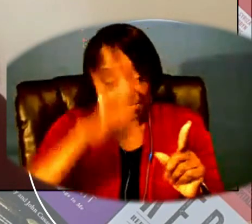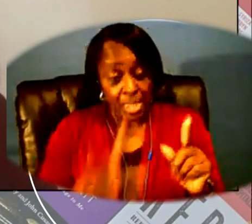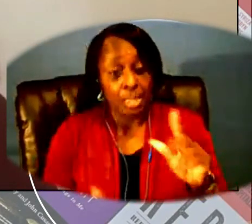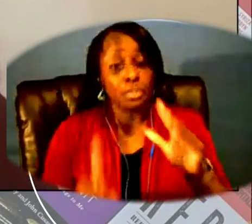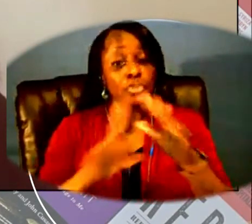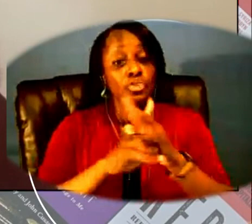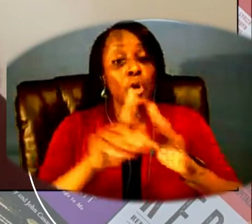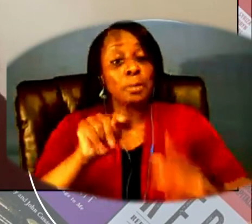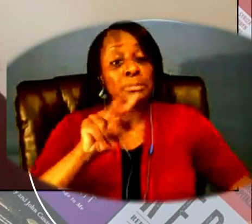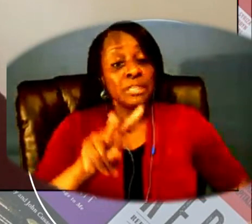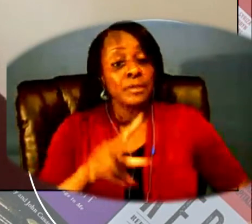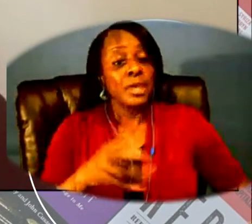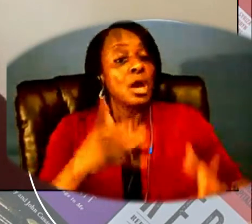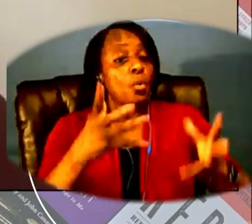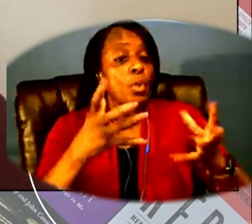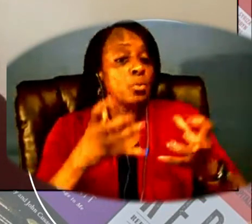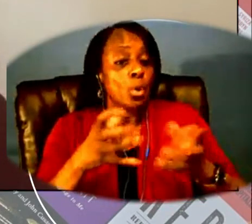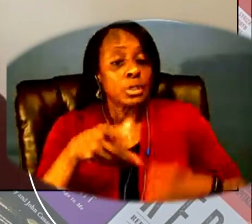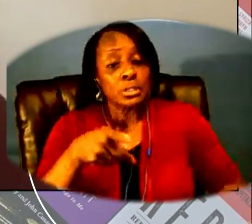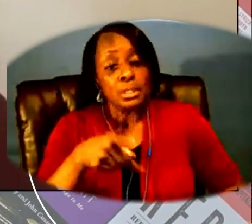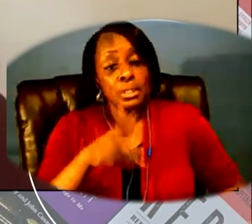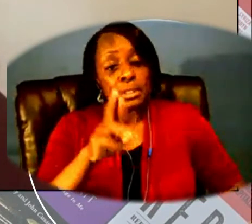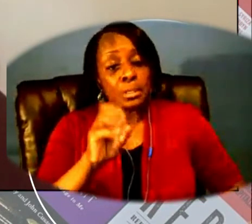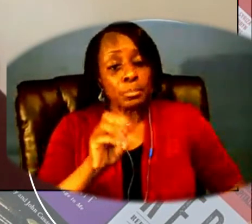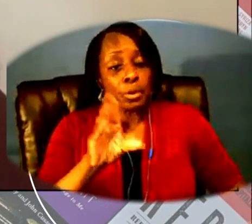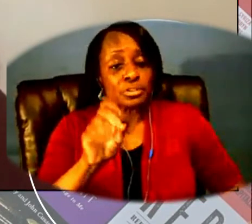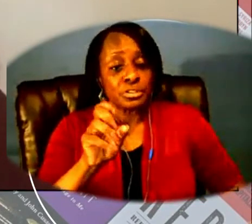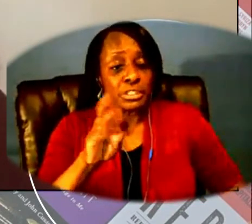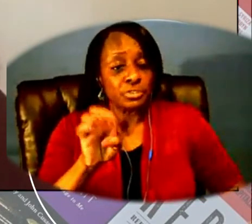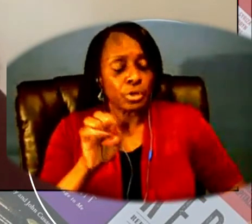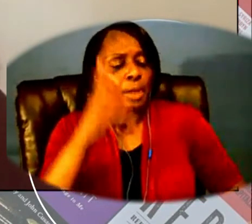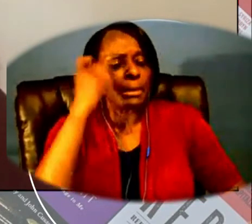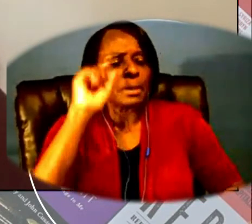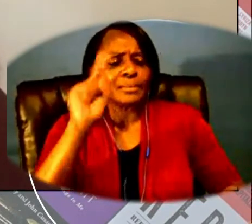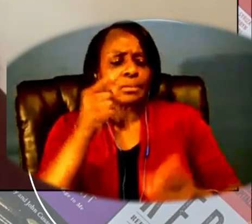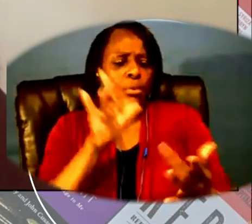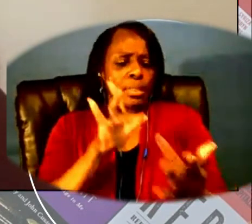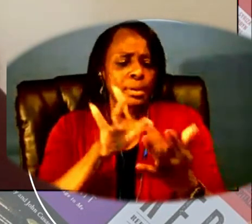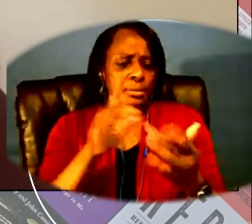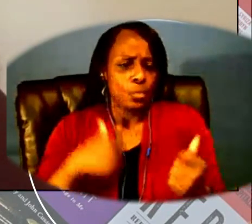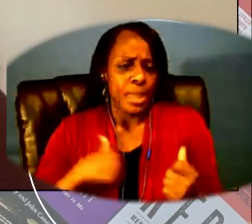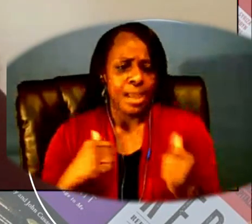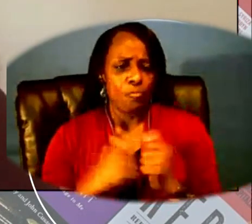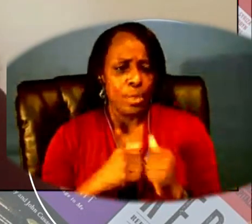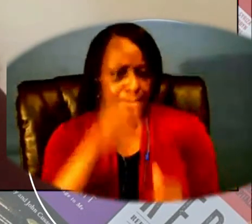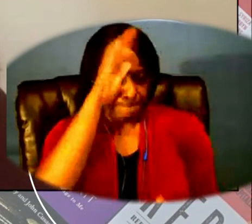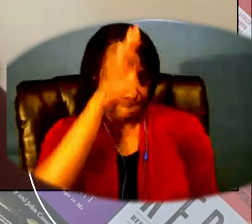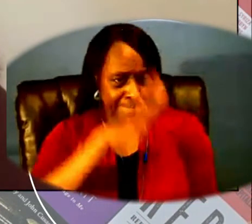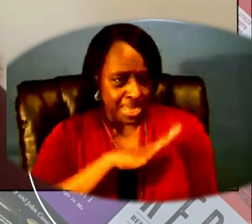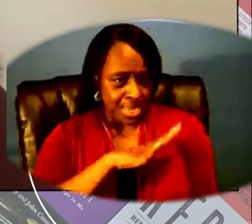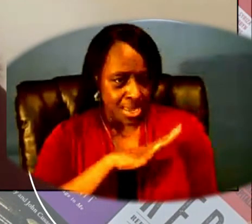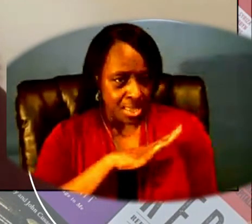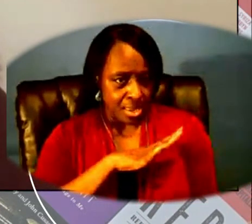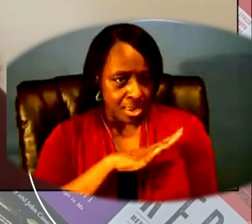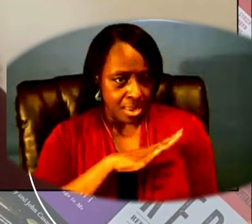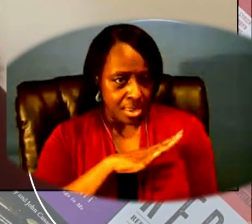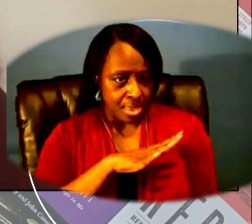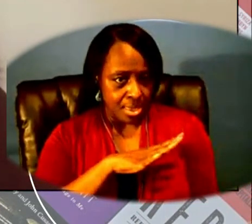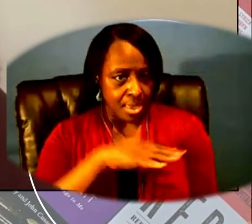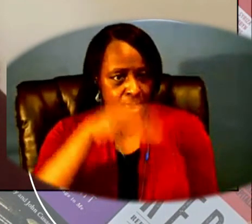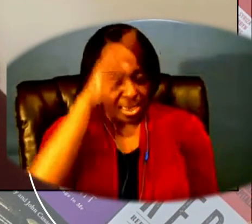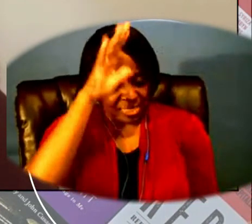wanted procedures because it was our only contact with men, and then continued to have him service